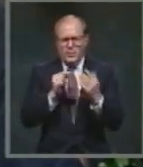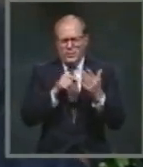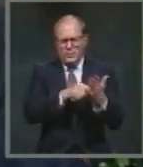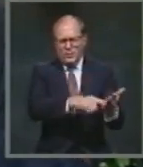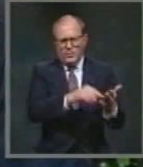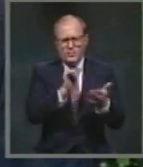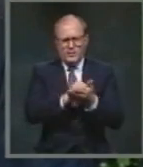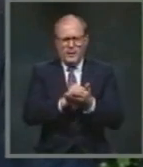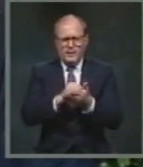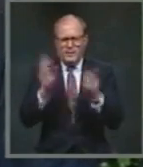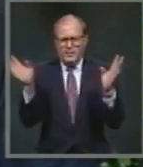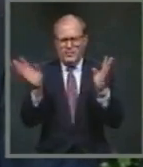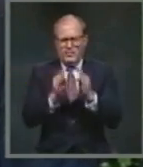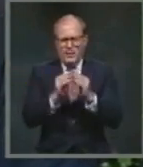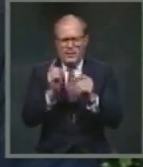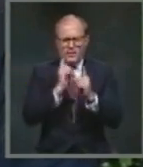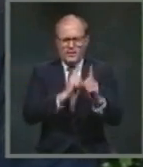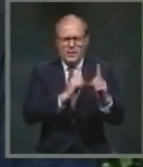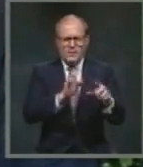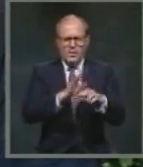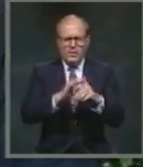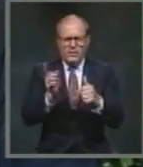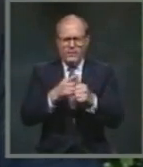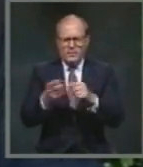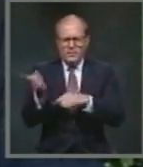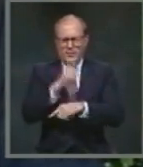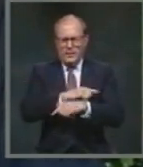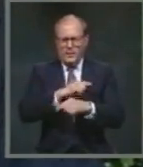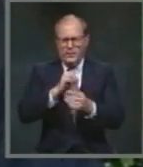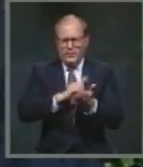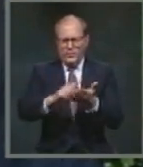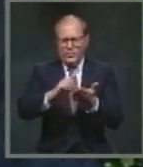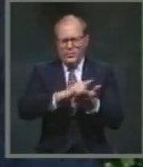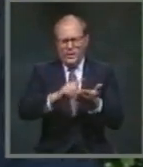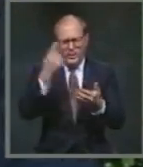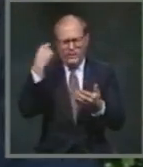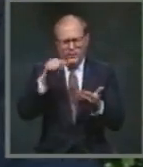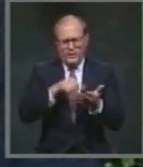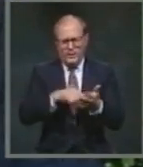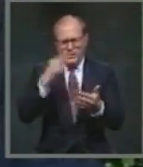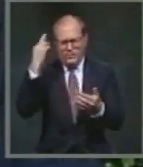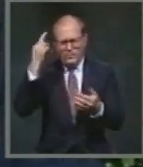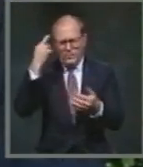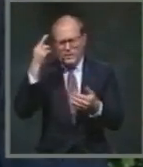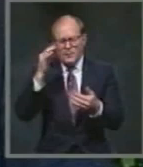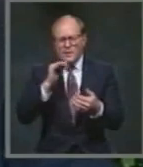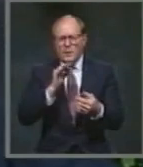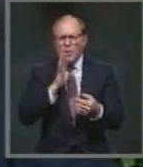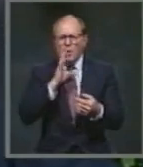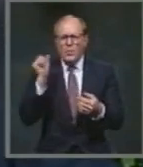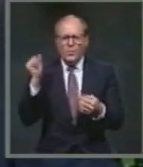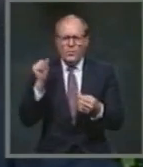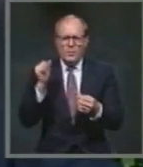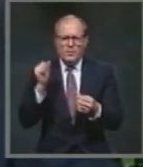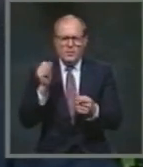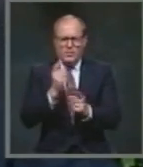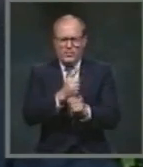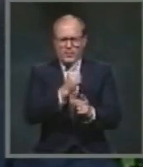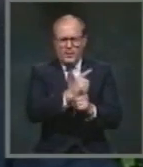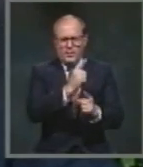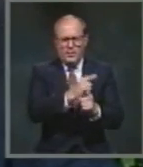of the disciples on the first day of the week for this purpose was anticipated.